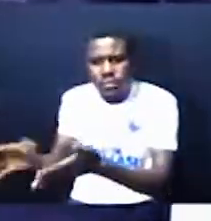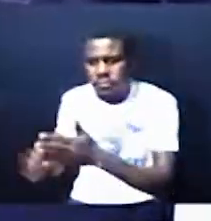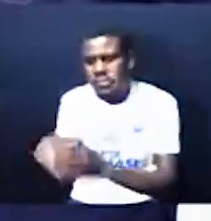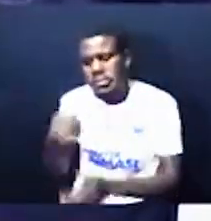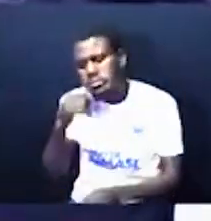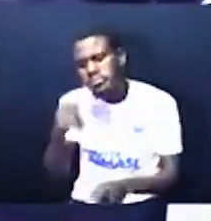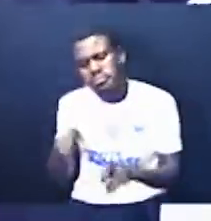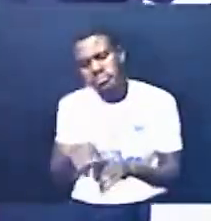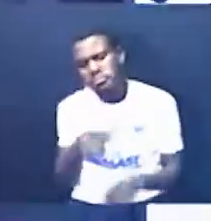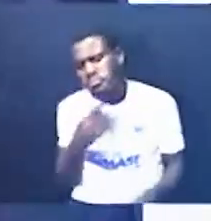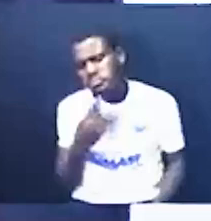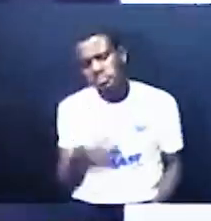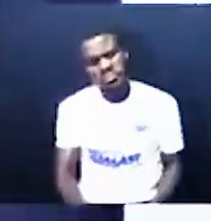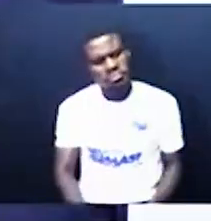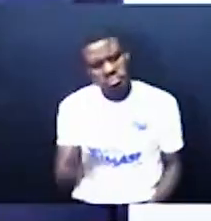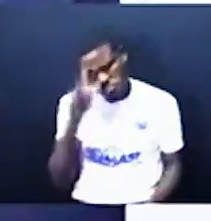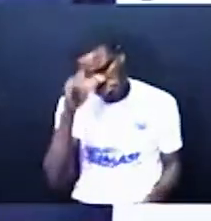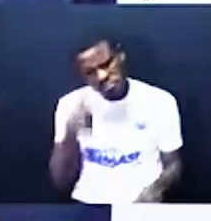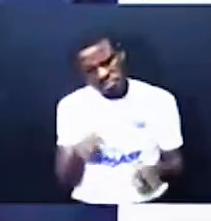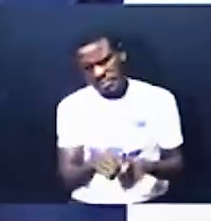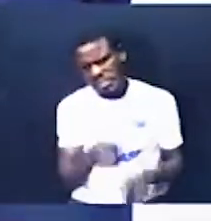brothers, I'm dying.